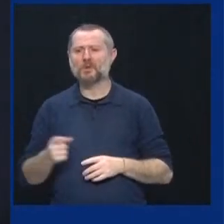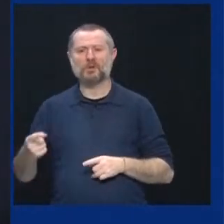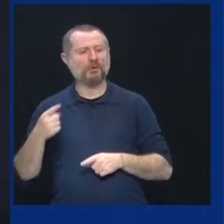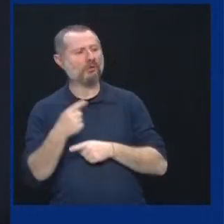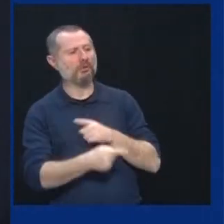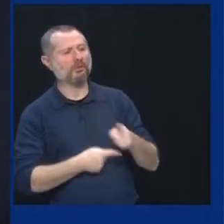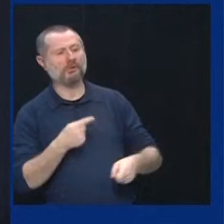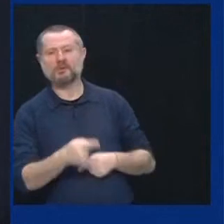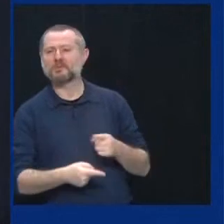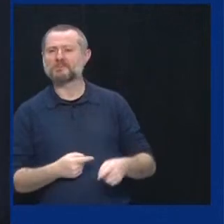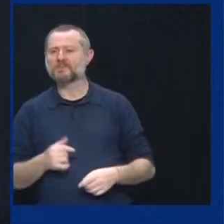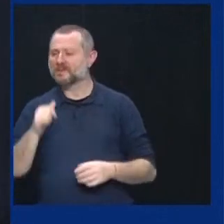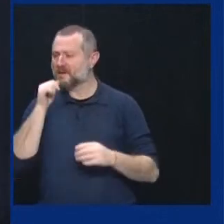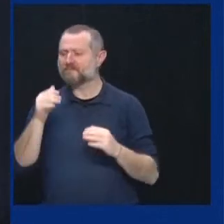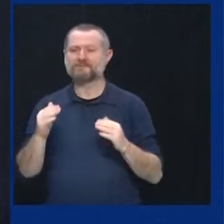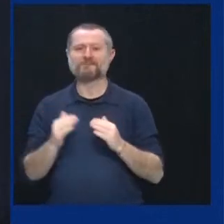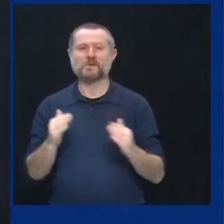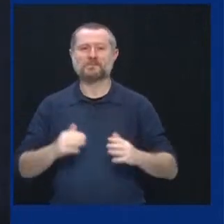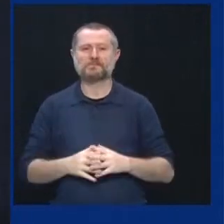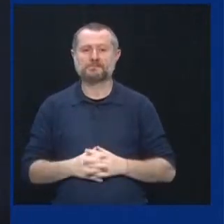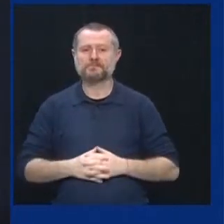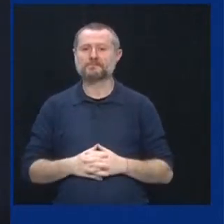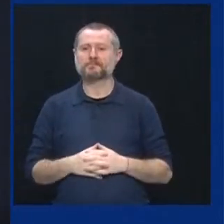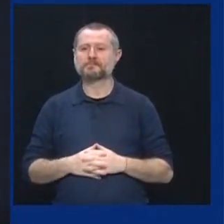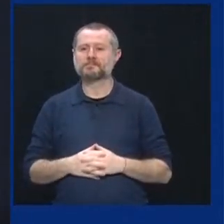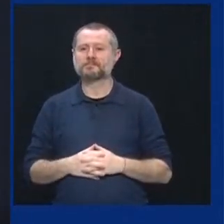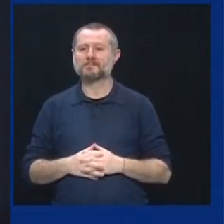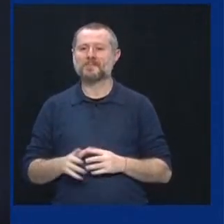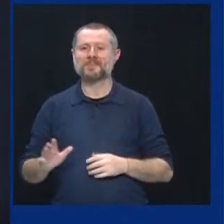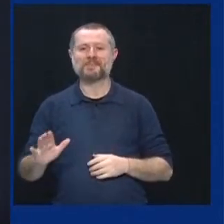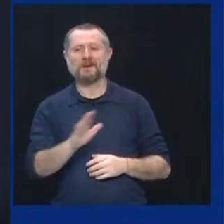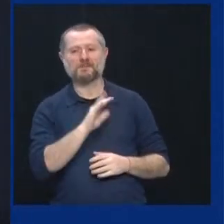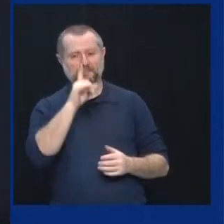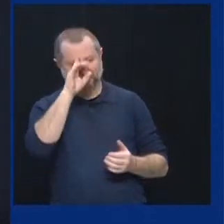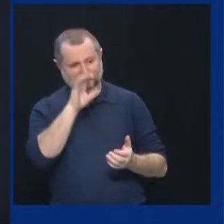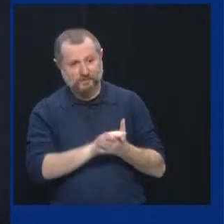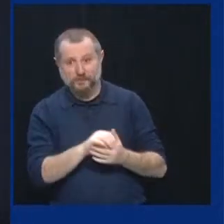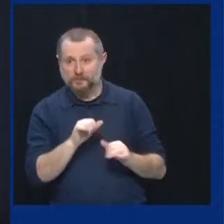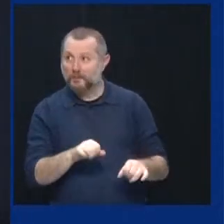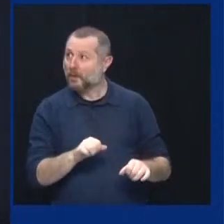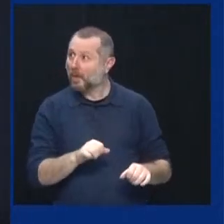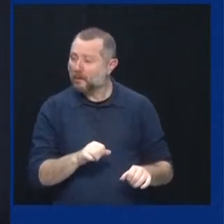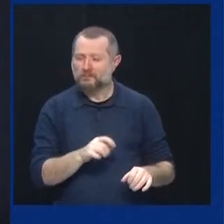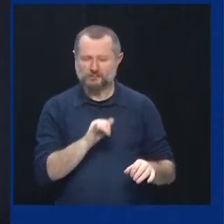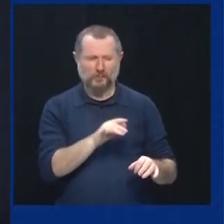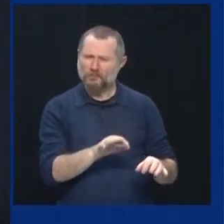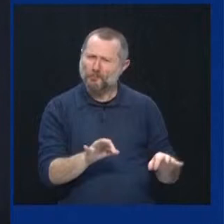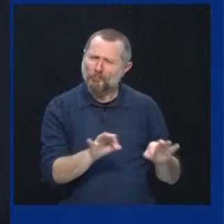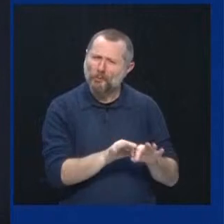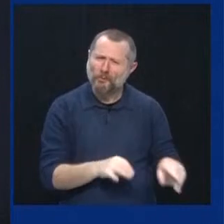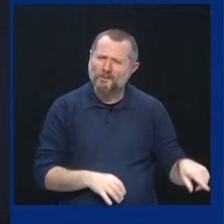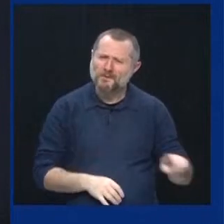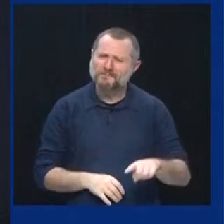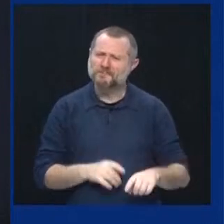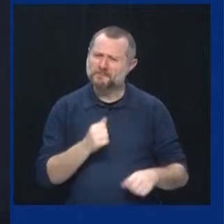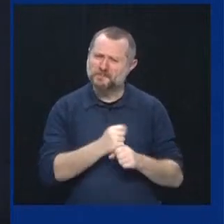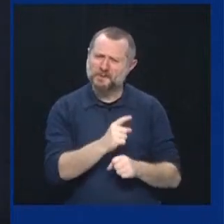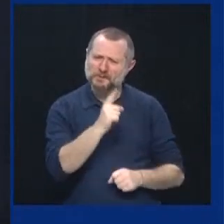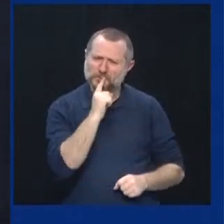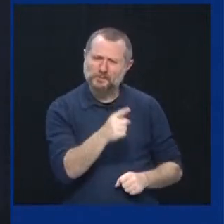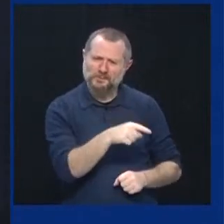criticized unfairly. Their credibility is important so that people know they're getting credible